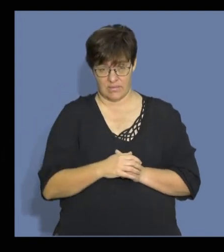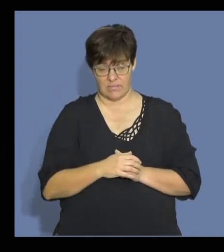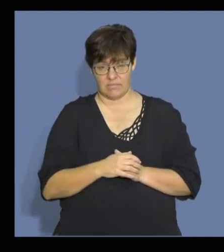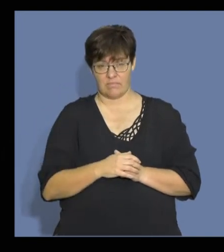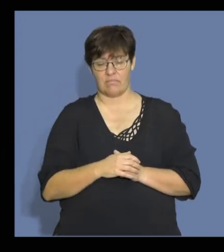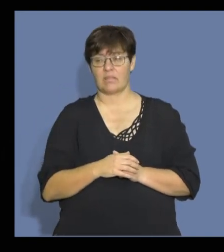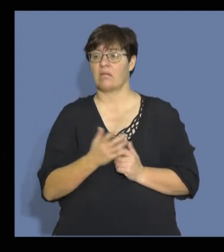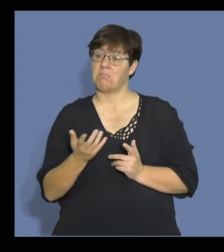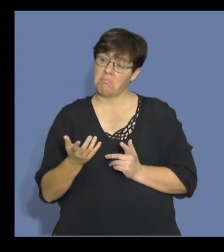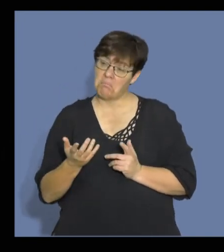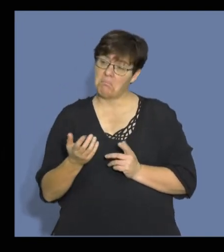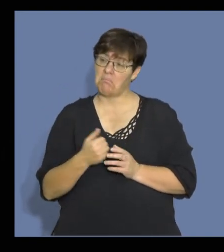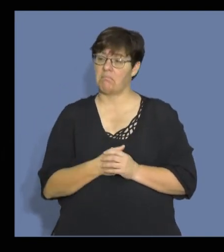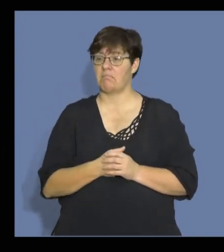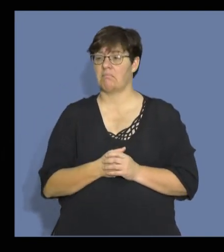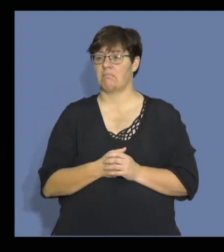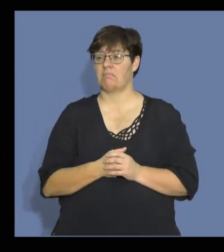Pythagoras. Alternatively,